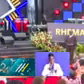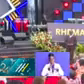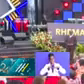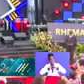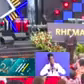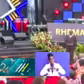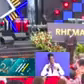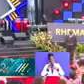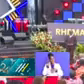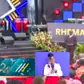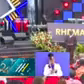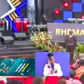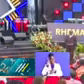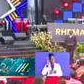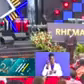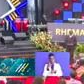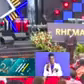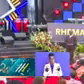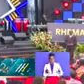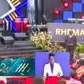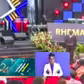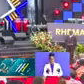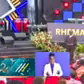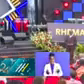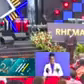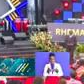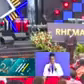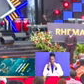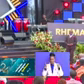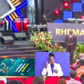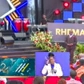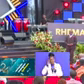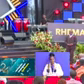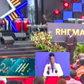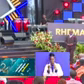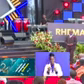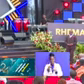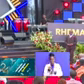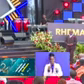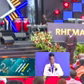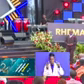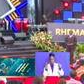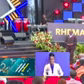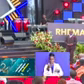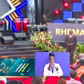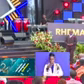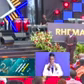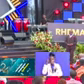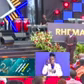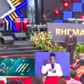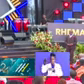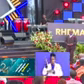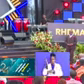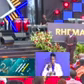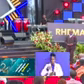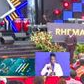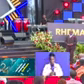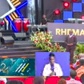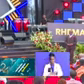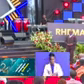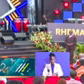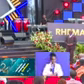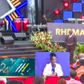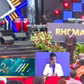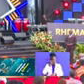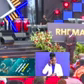enough Kenya will not succumb to evil altar this nation was built on the altar of God and we are going back